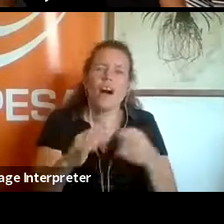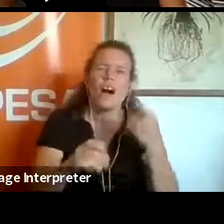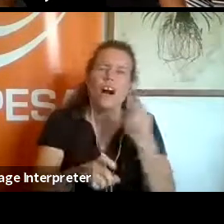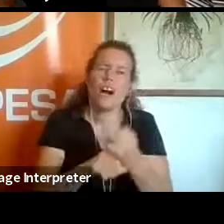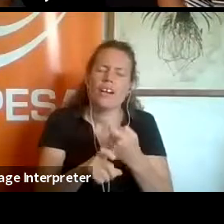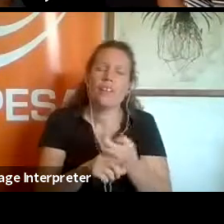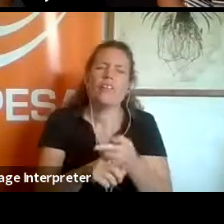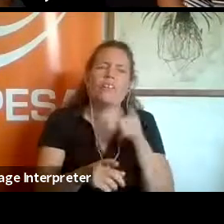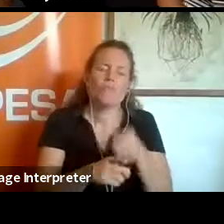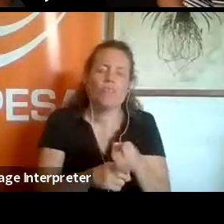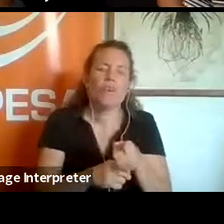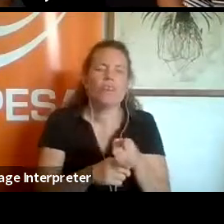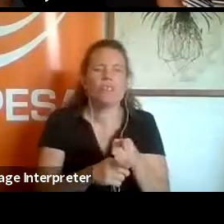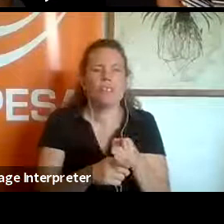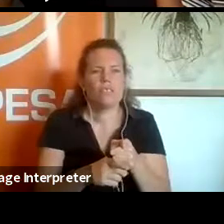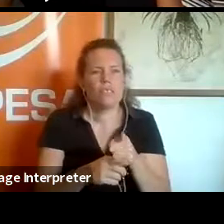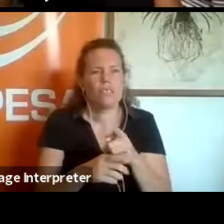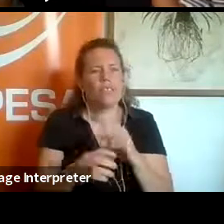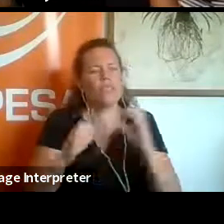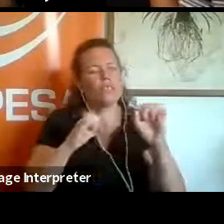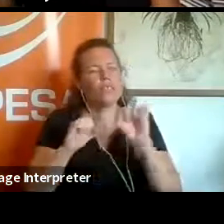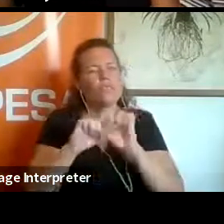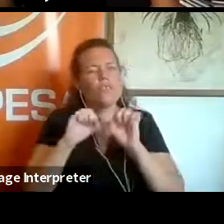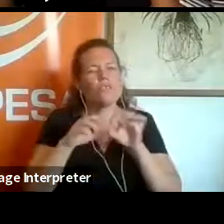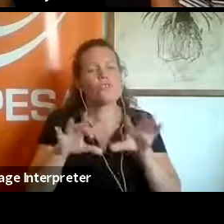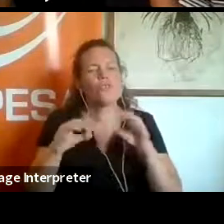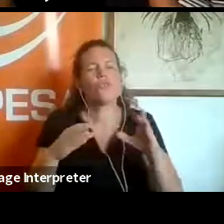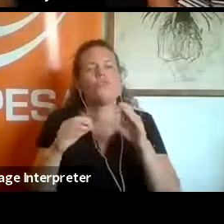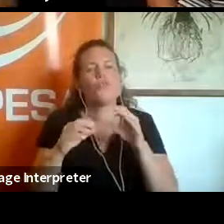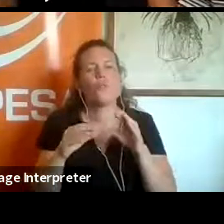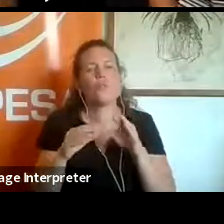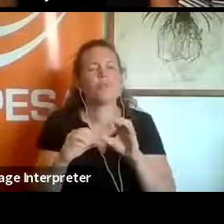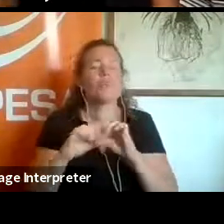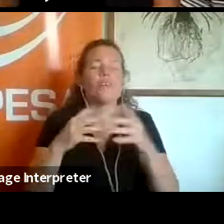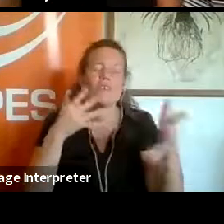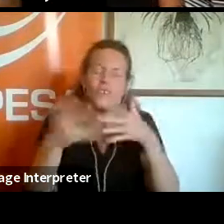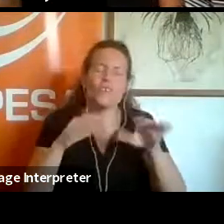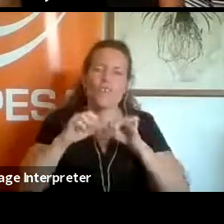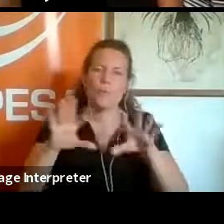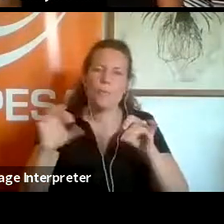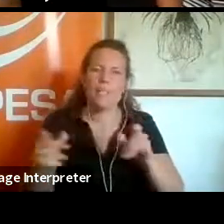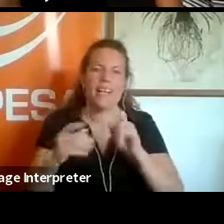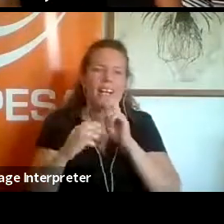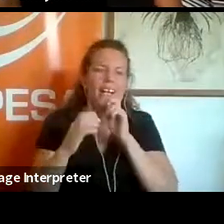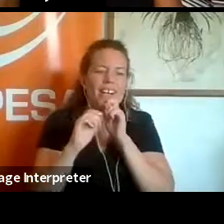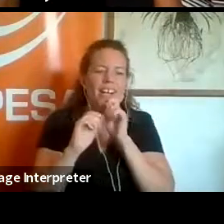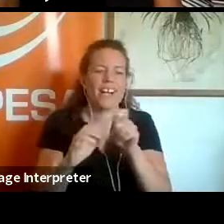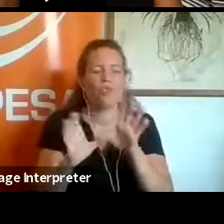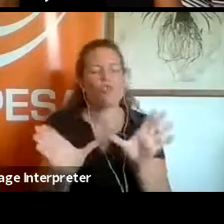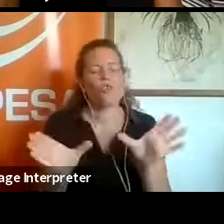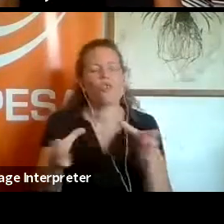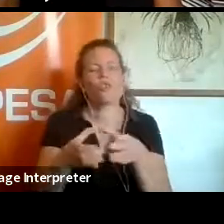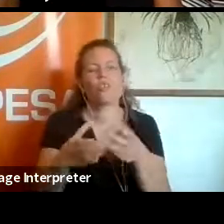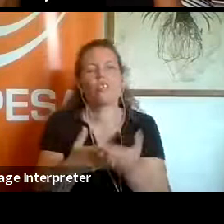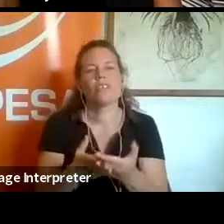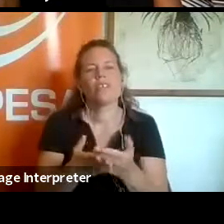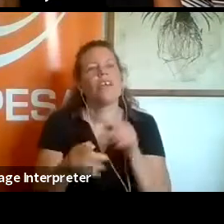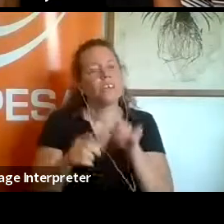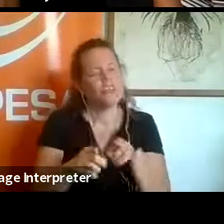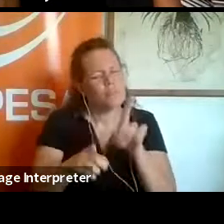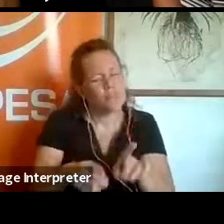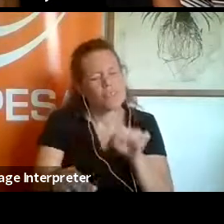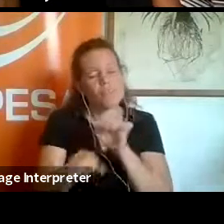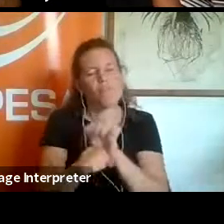media councils. And in respect to that, social media councils definitely at some point will have to work with some basic set